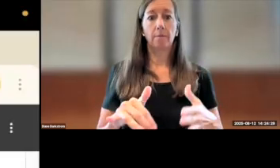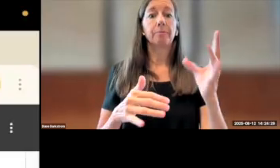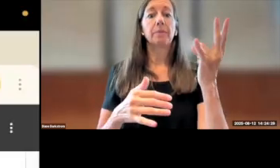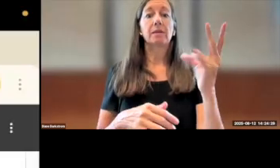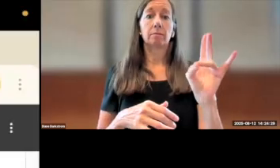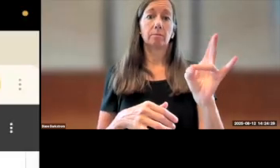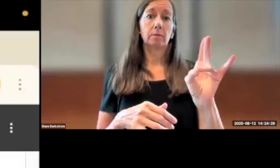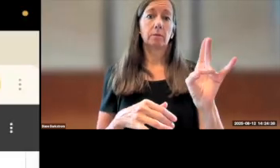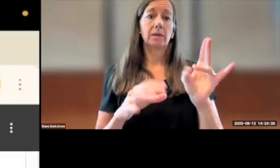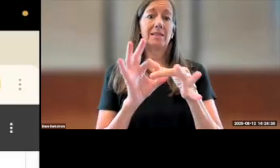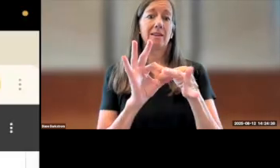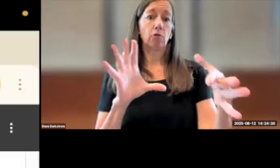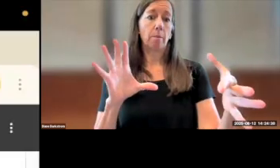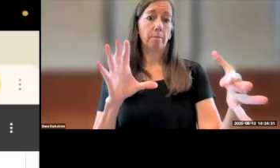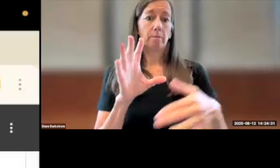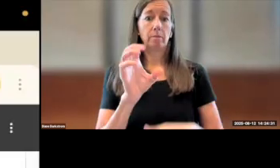contract cannot be